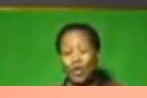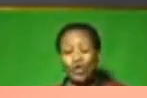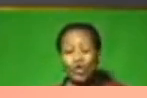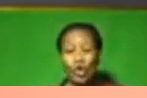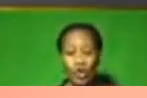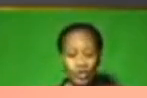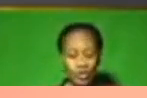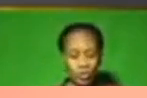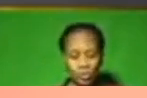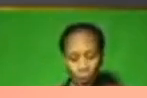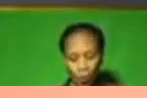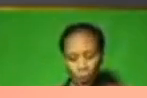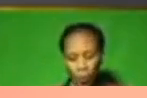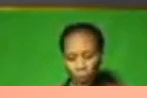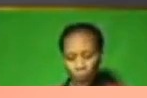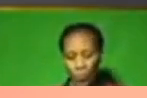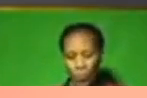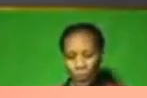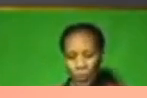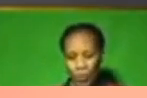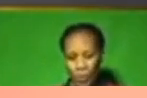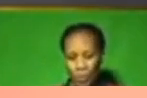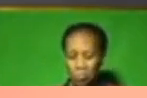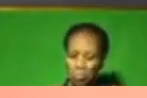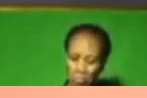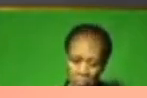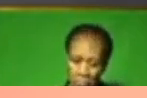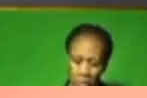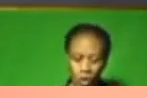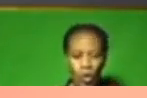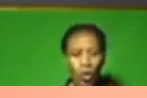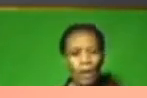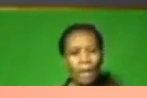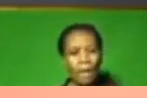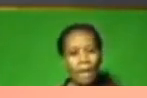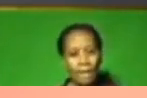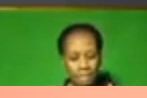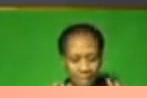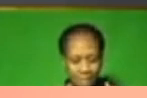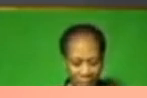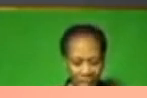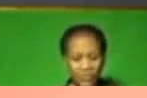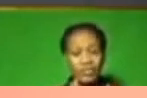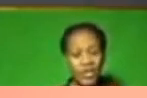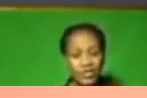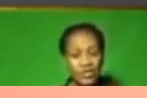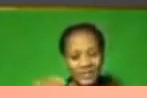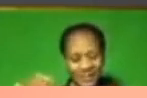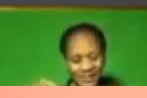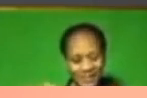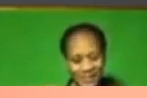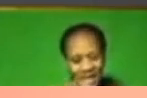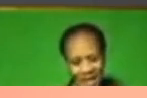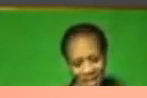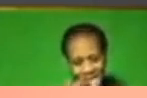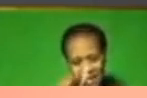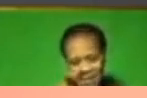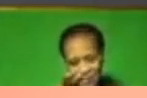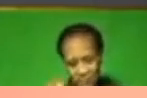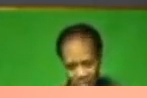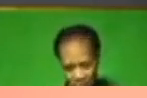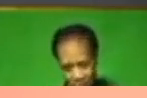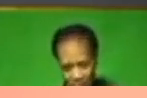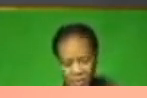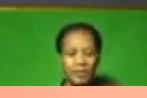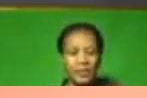Sanitation Appropriate for Education program, SAFE, known as the